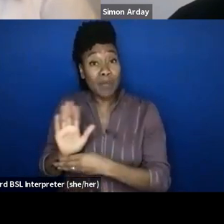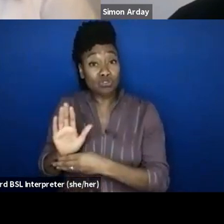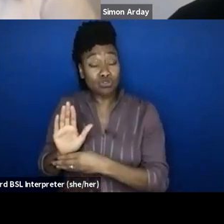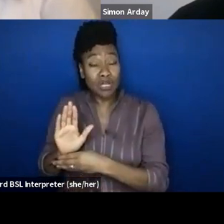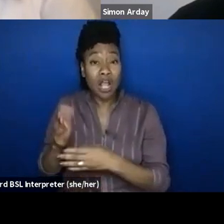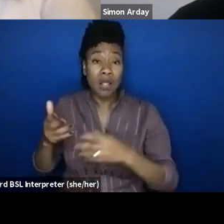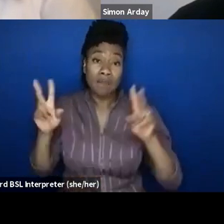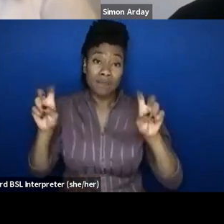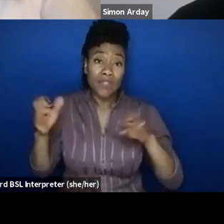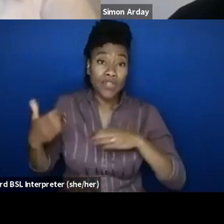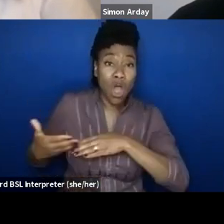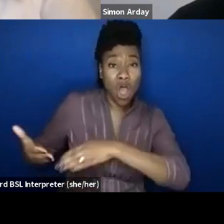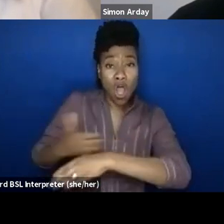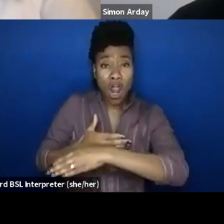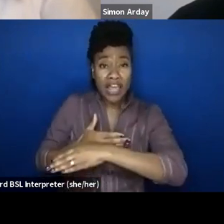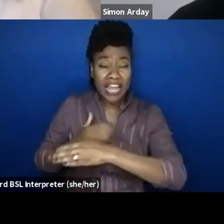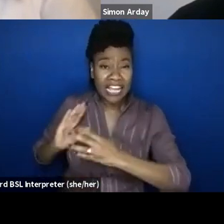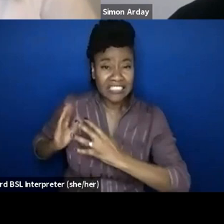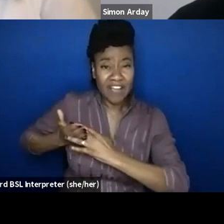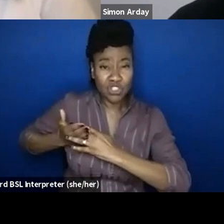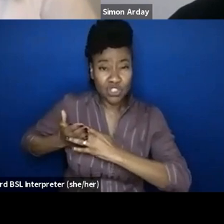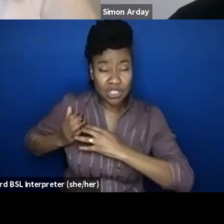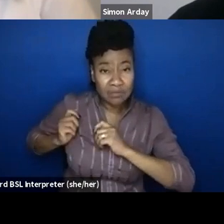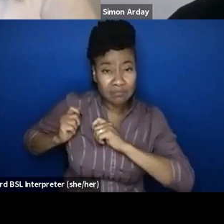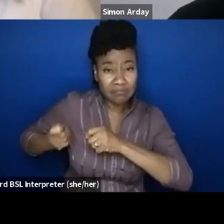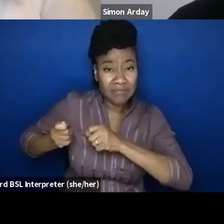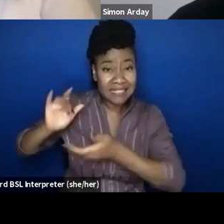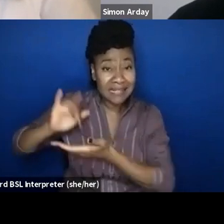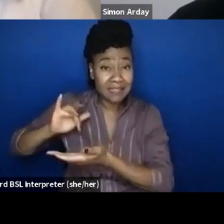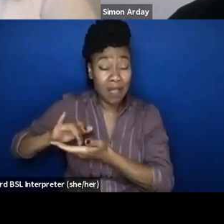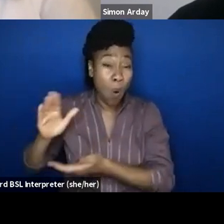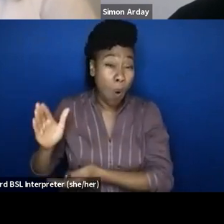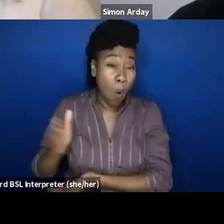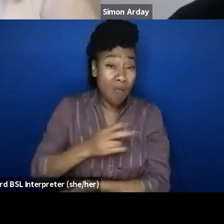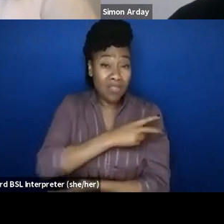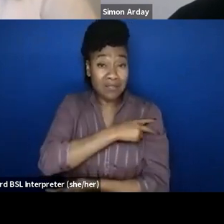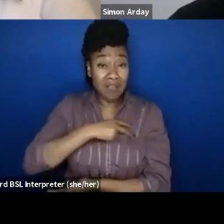there, just so attentive to the children, listening